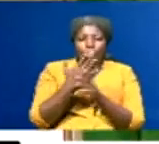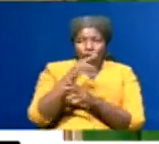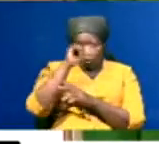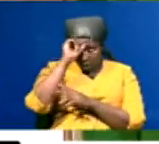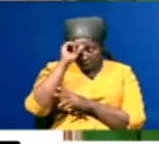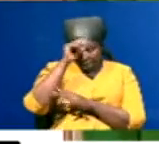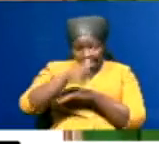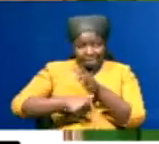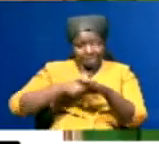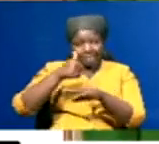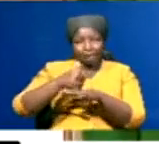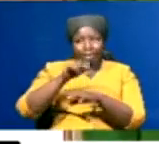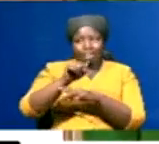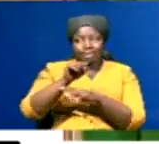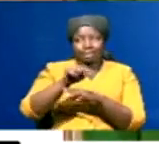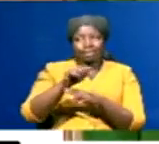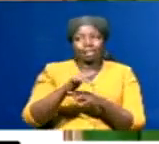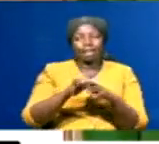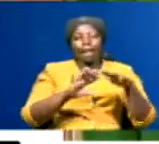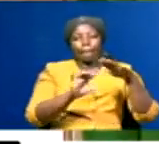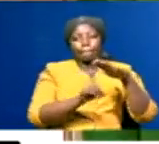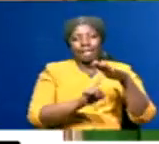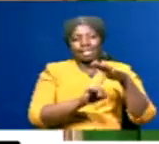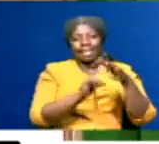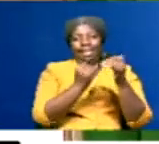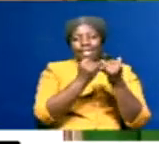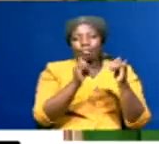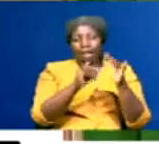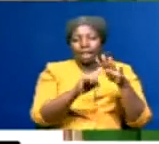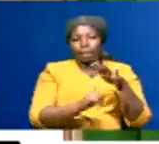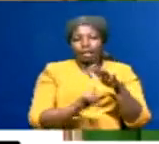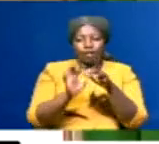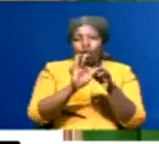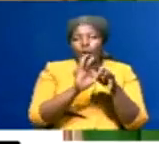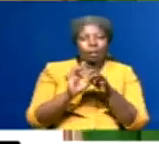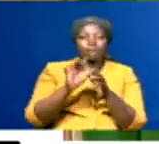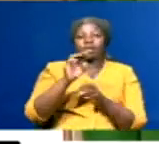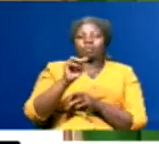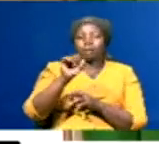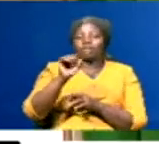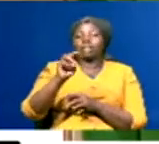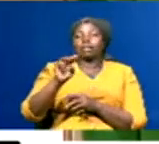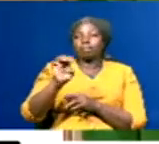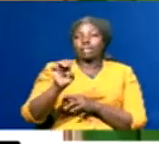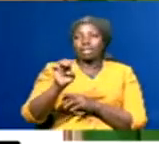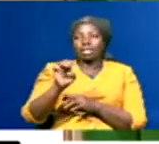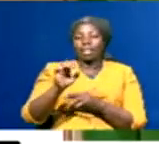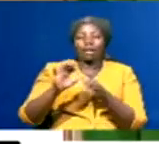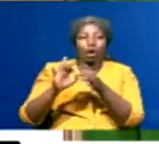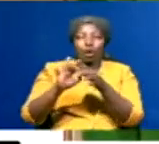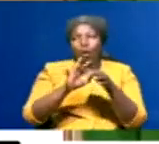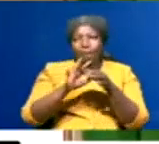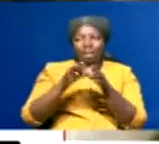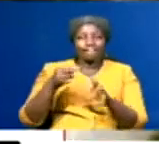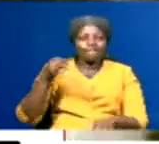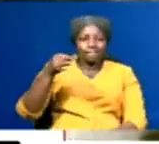this standalone ministry of cooperatives and MSME, the cooperative future